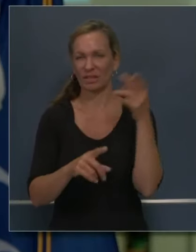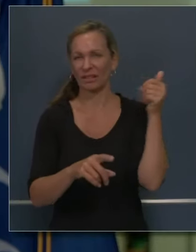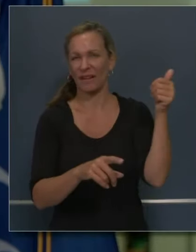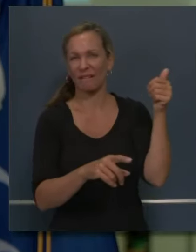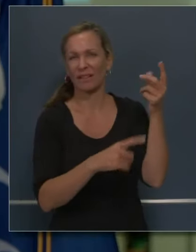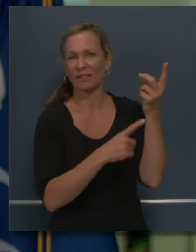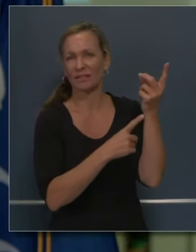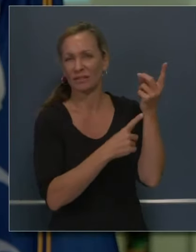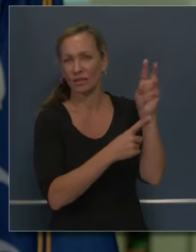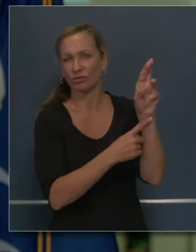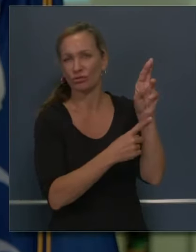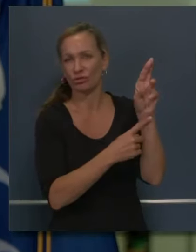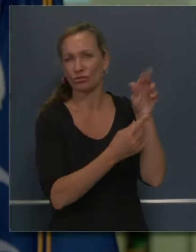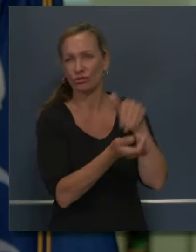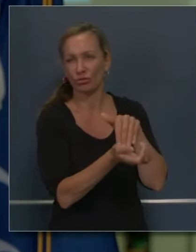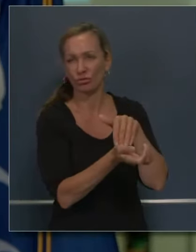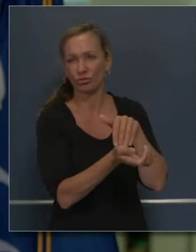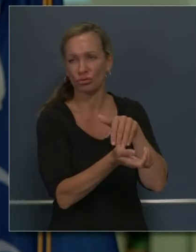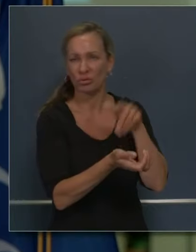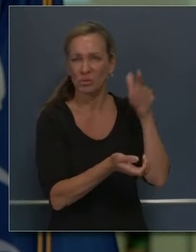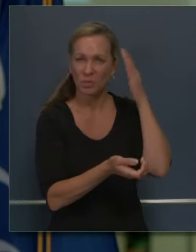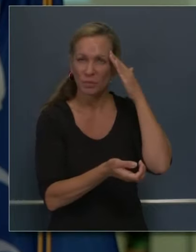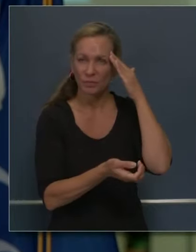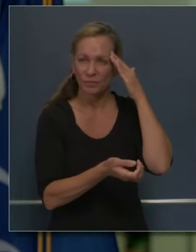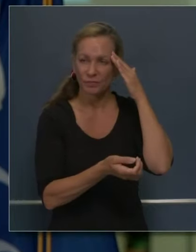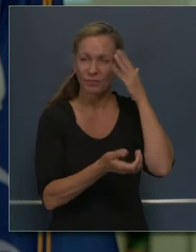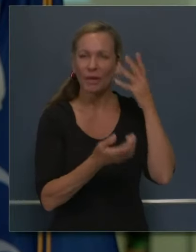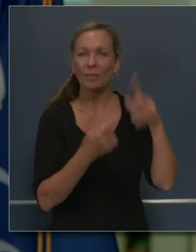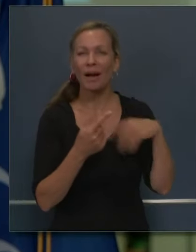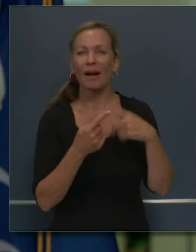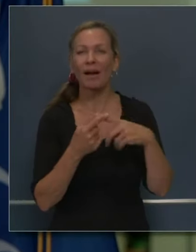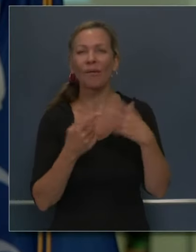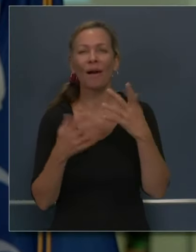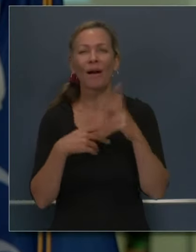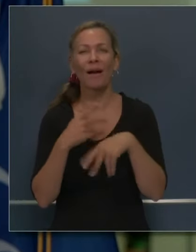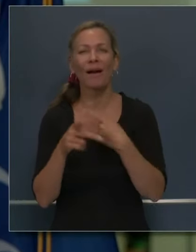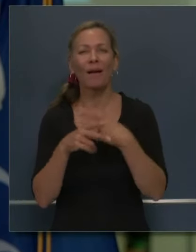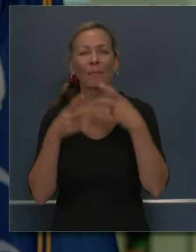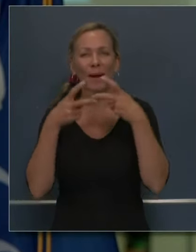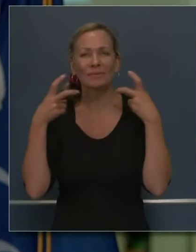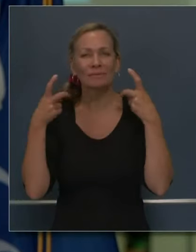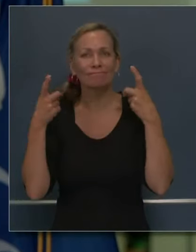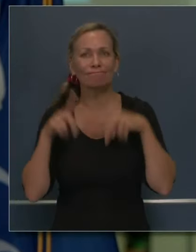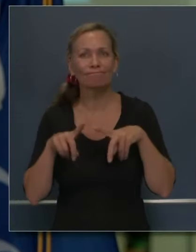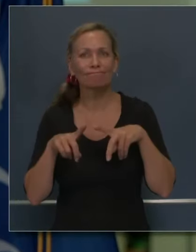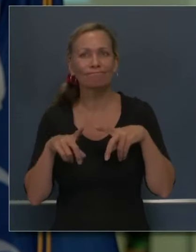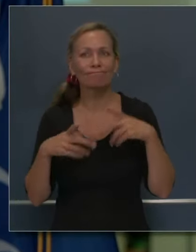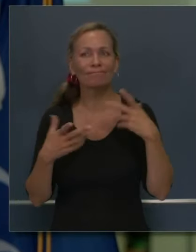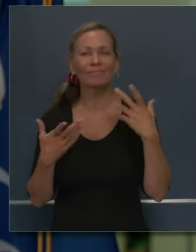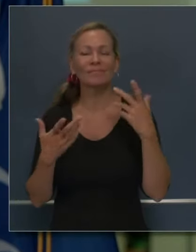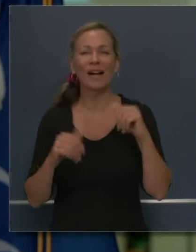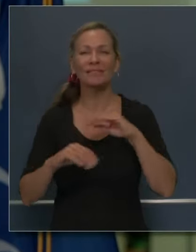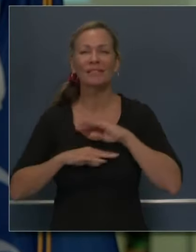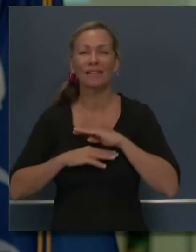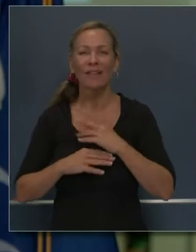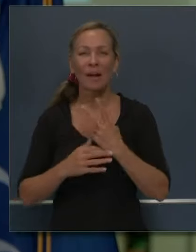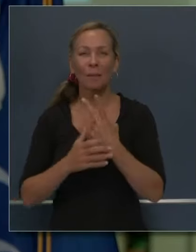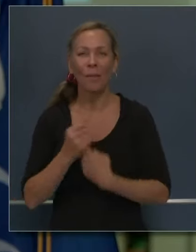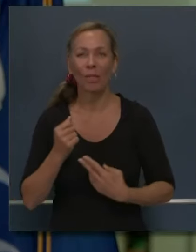more specifically, so what's appropriate for smoke as well as COVID mitigation. And then as it relates to the special